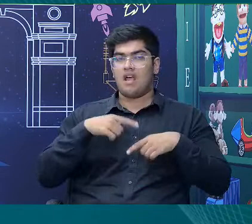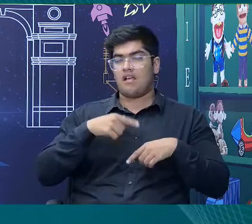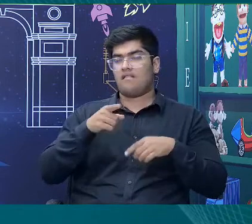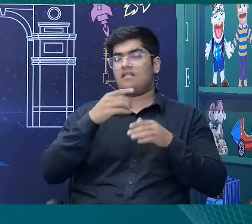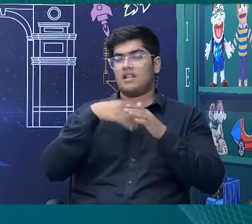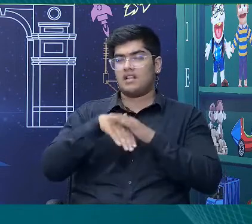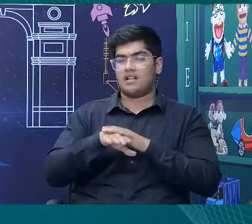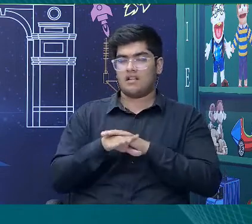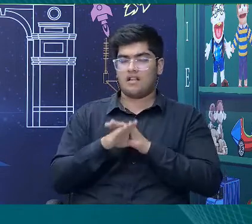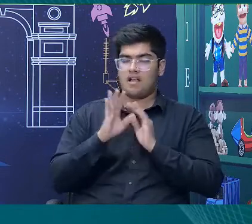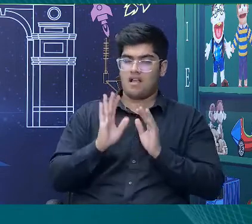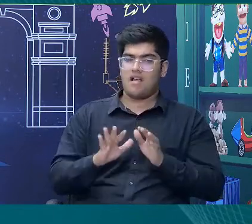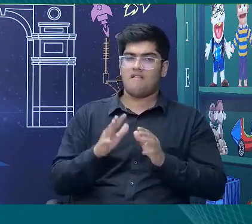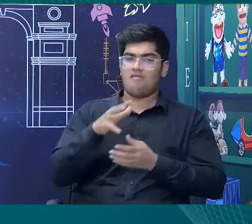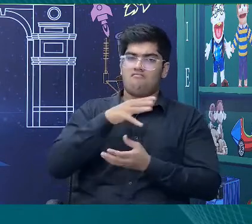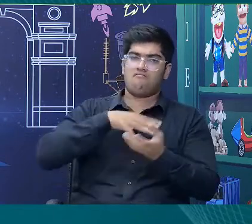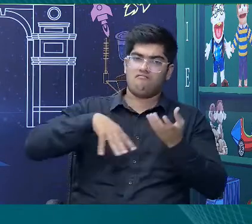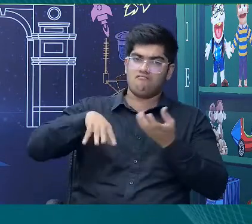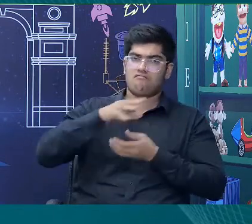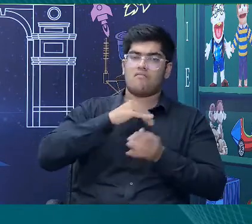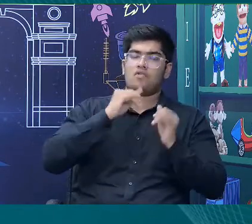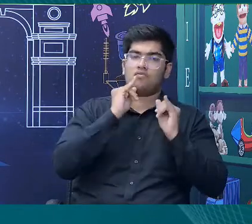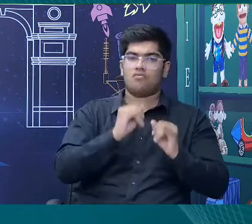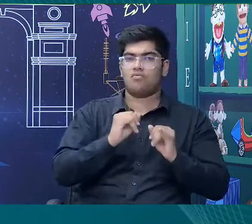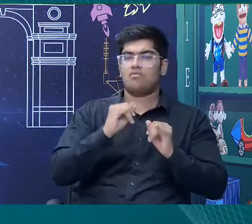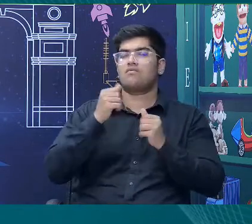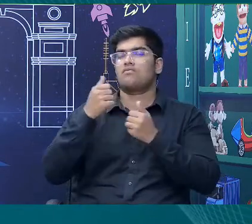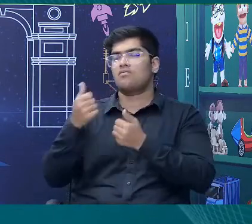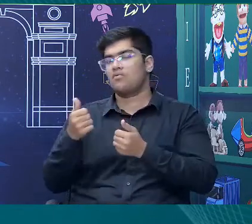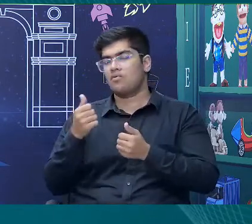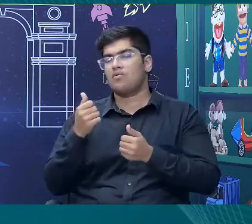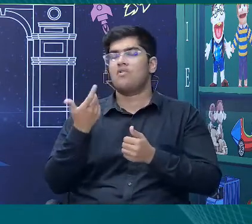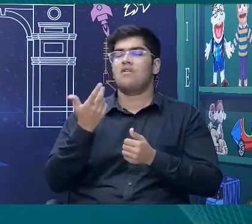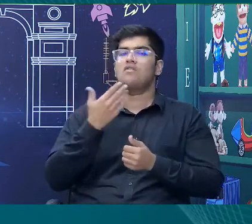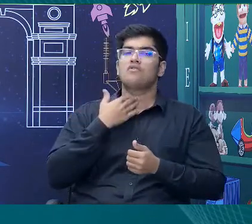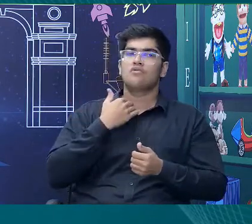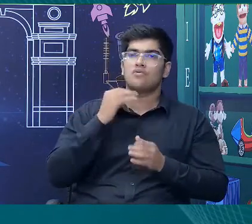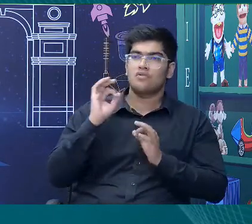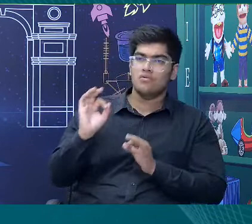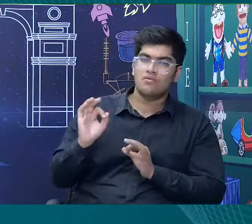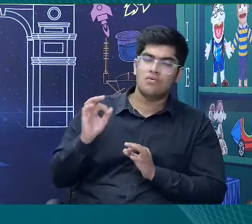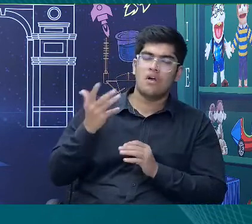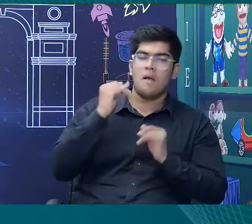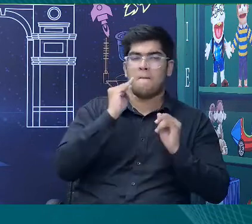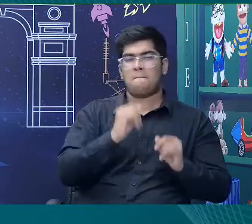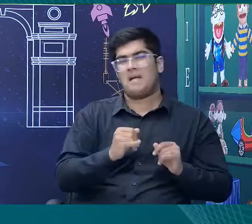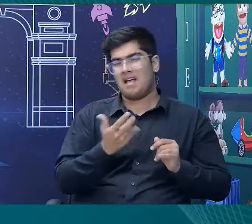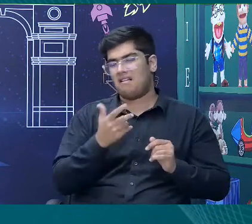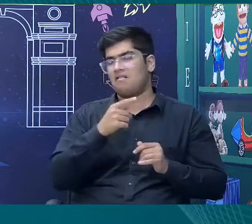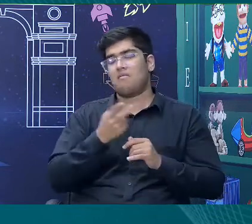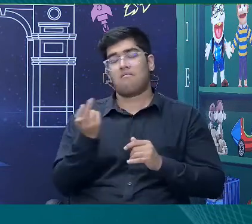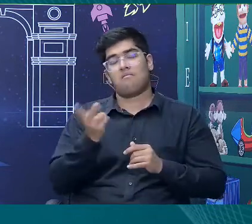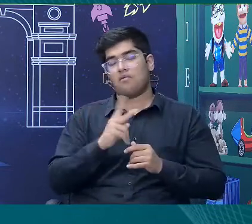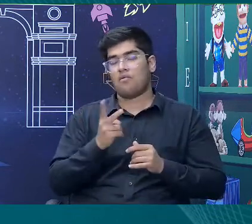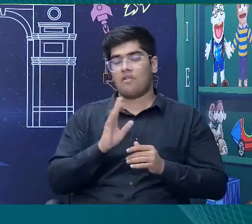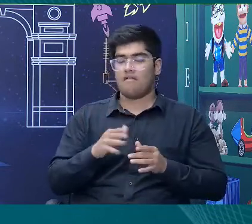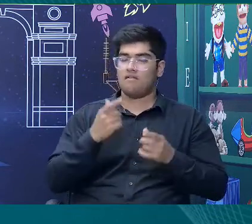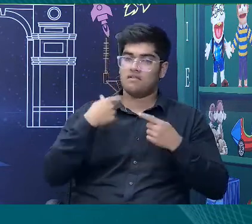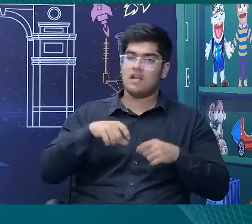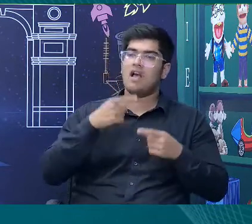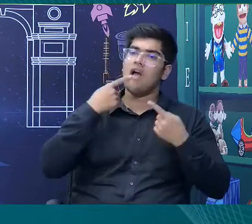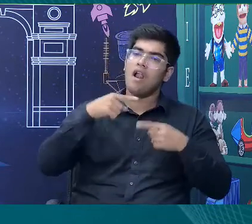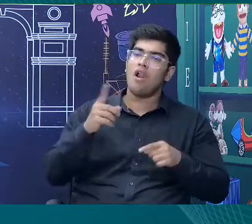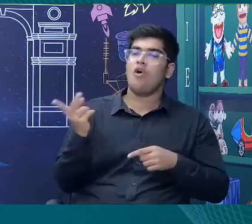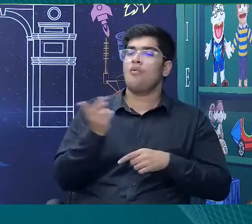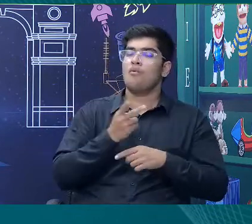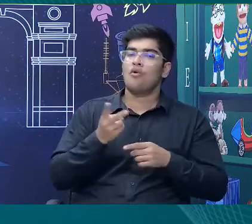a combination of good and bad, of sweet and bitter. So allow yourself both and grow through whatever